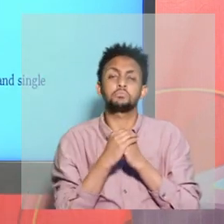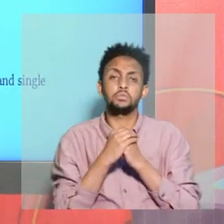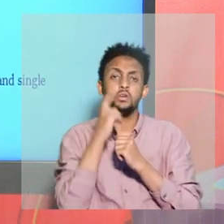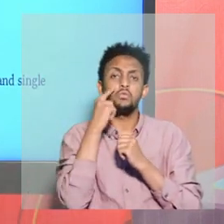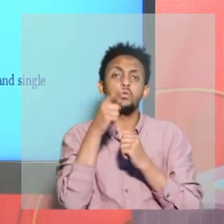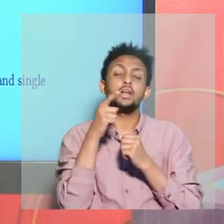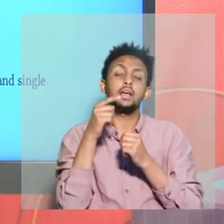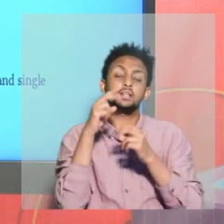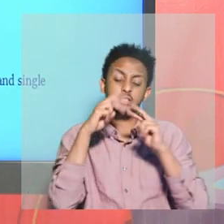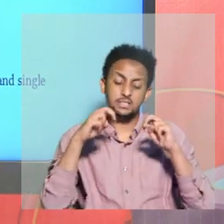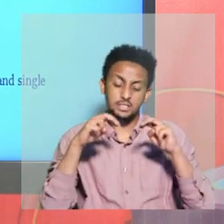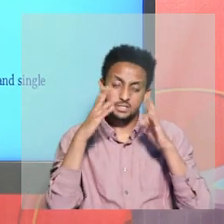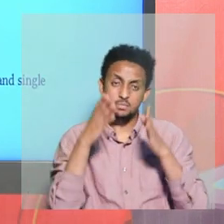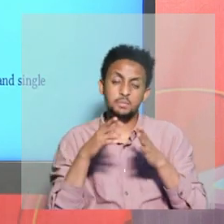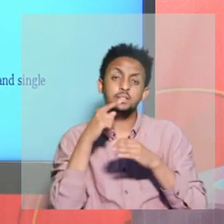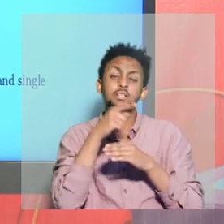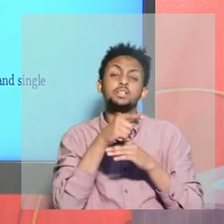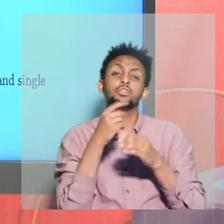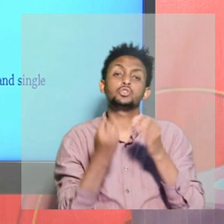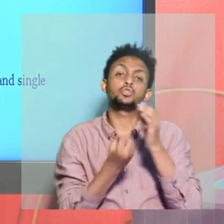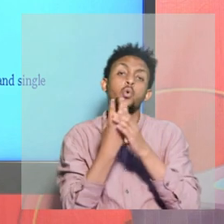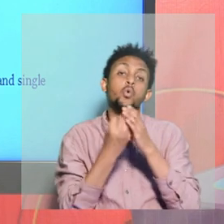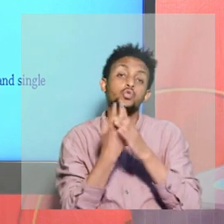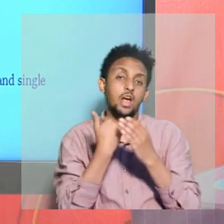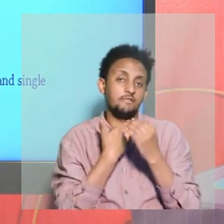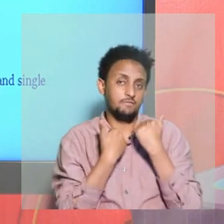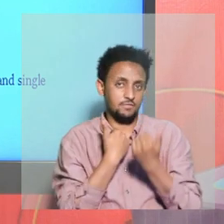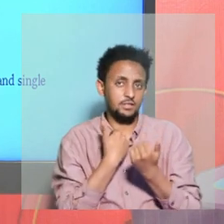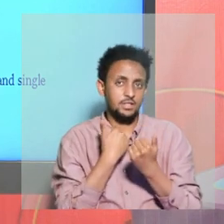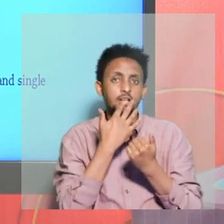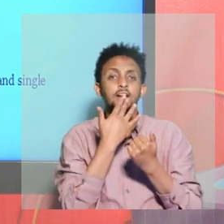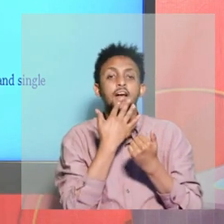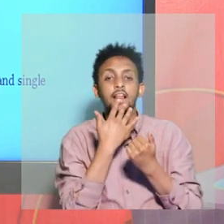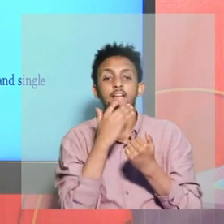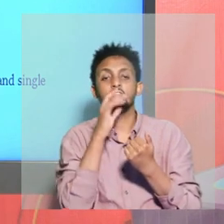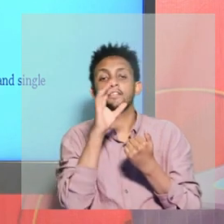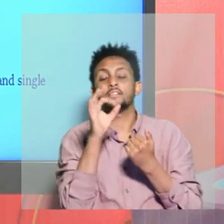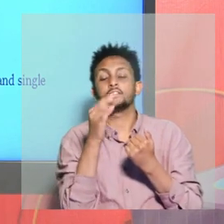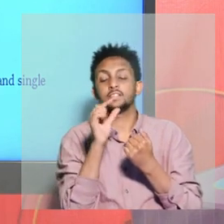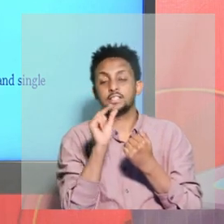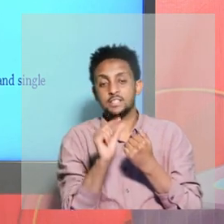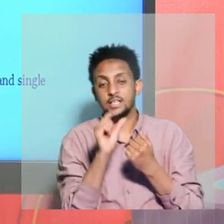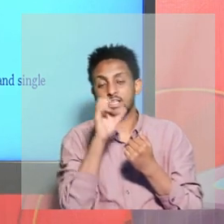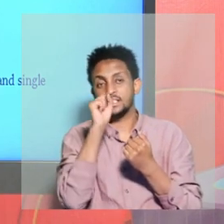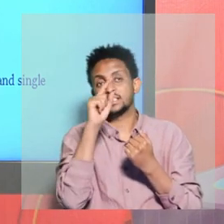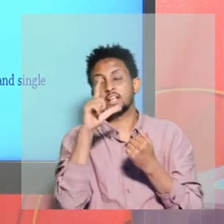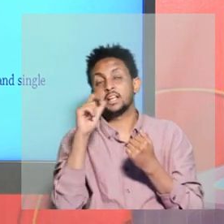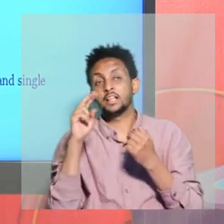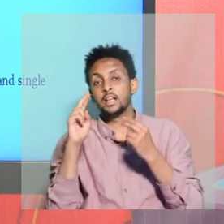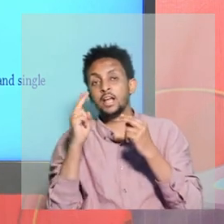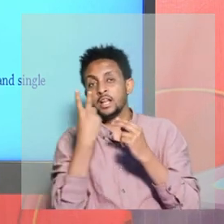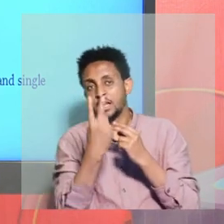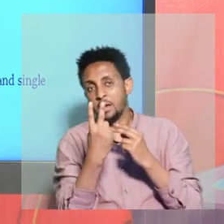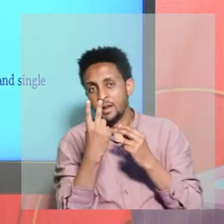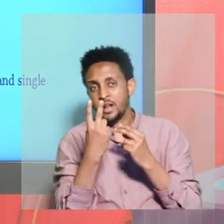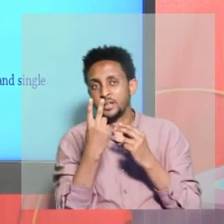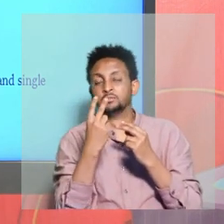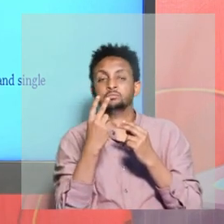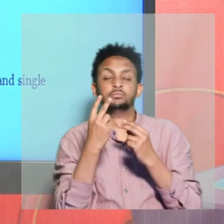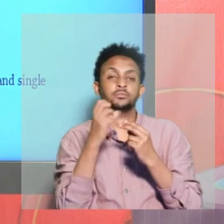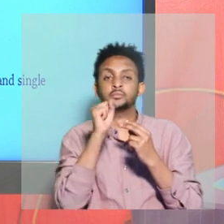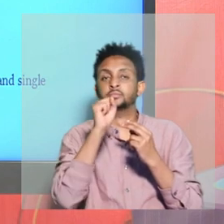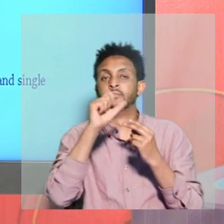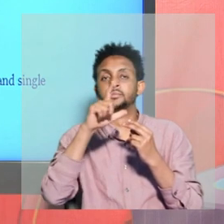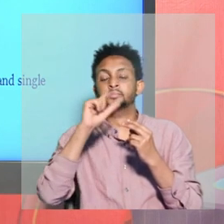for his experiment, he used source. Here, there is a color filter, single slit, double slit, as well